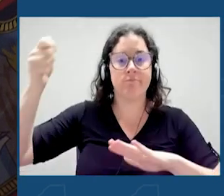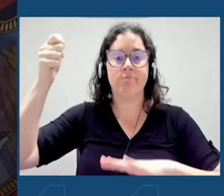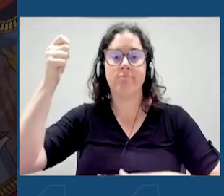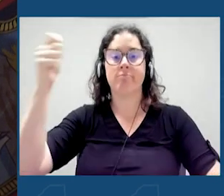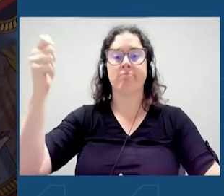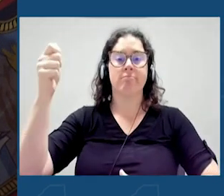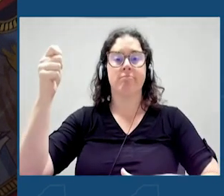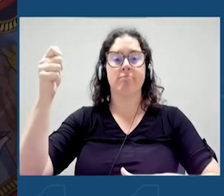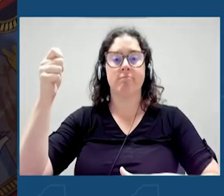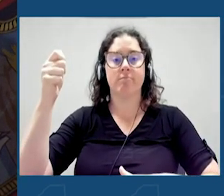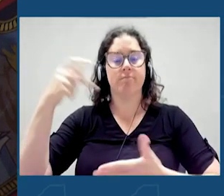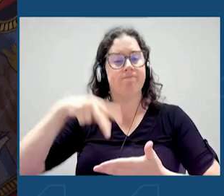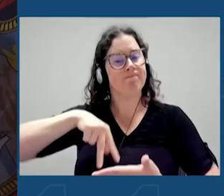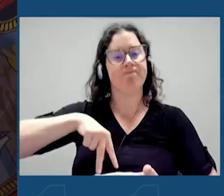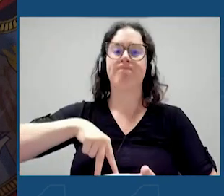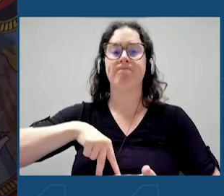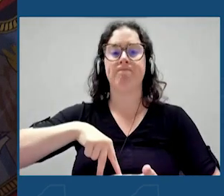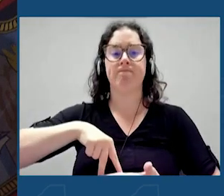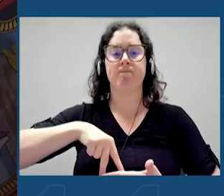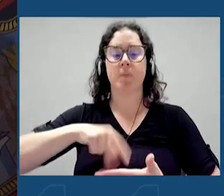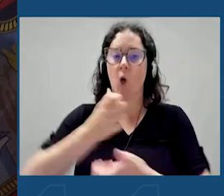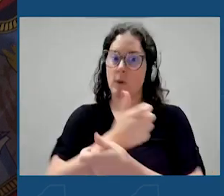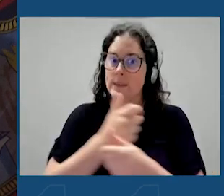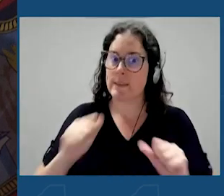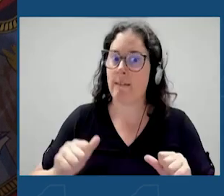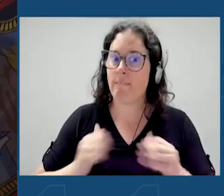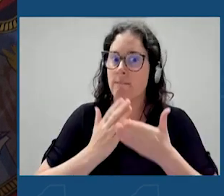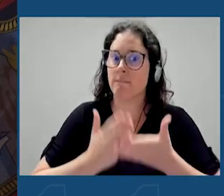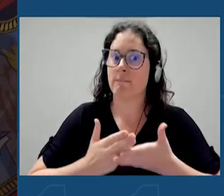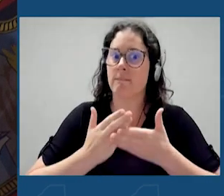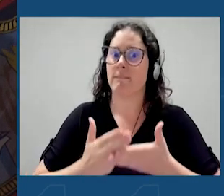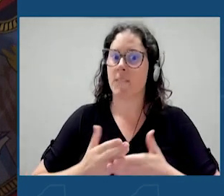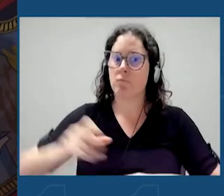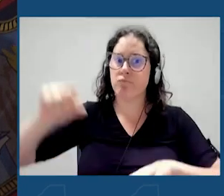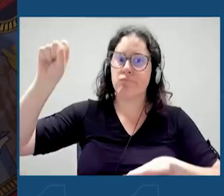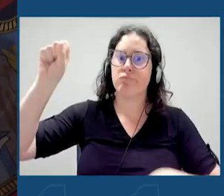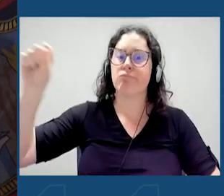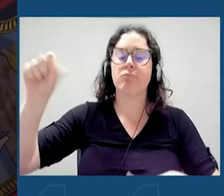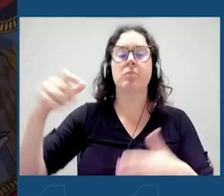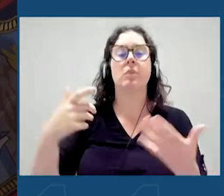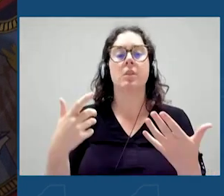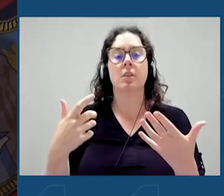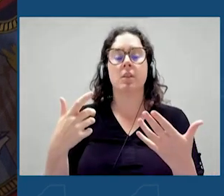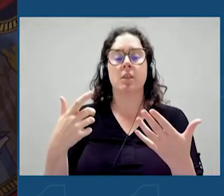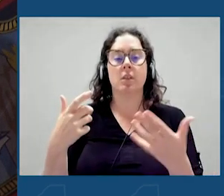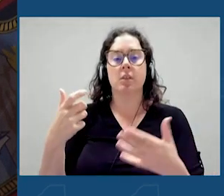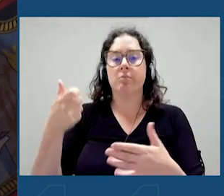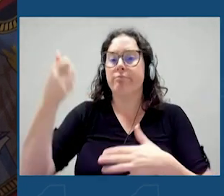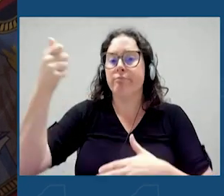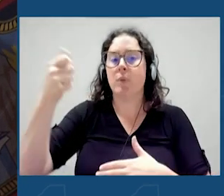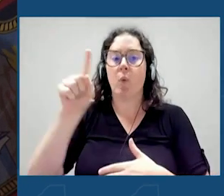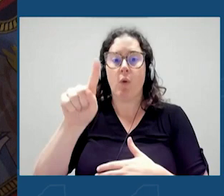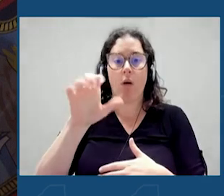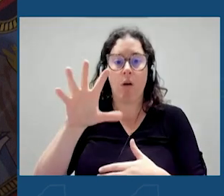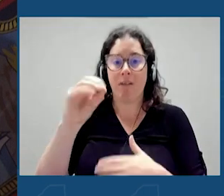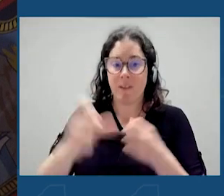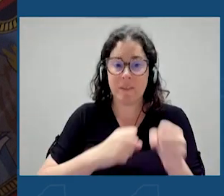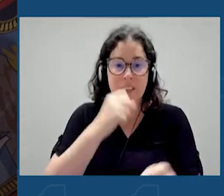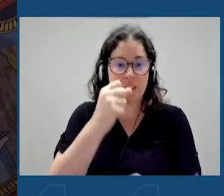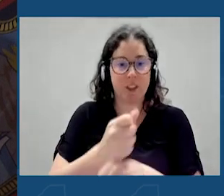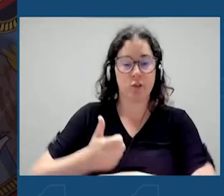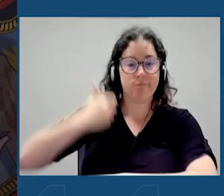our harbor, our safe harbor. And for 150 years, that statue has stood